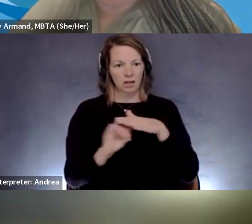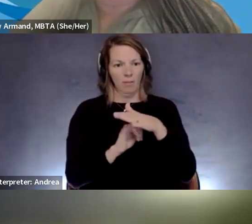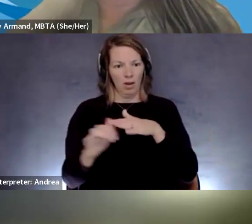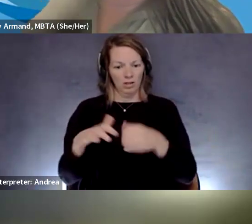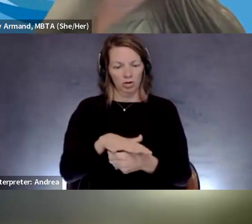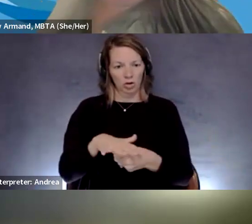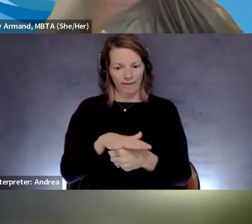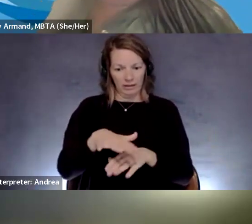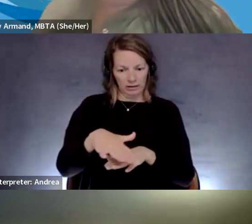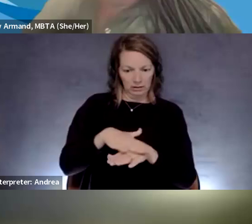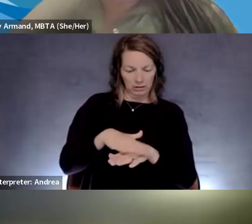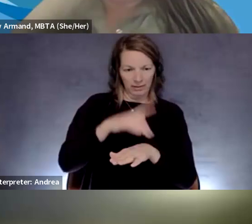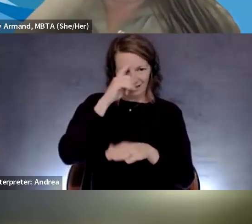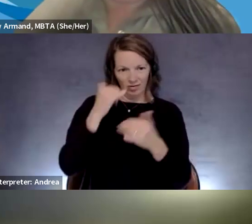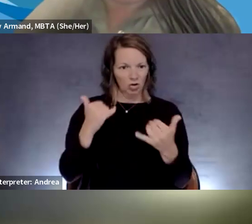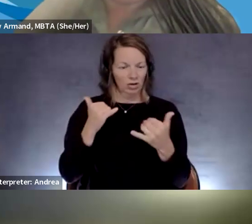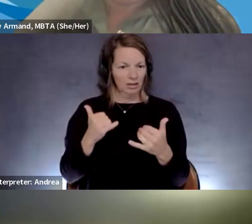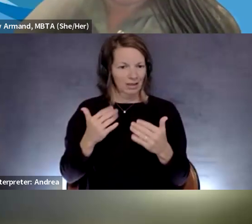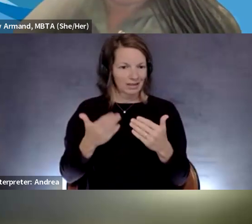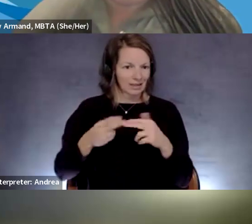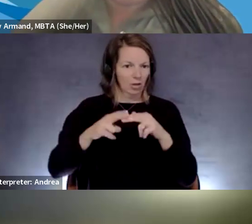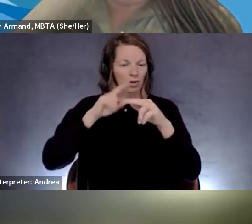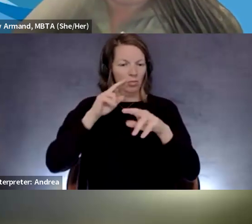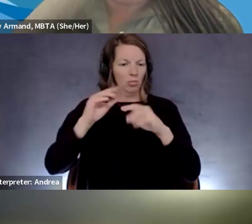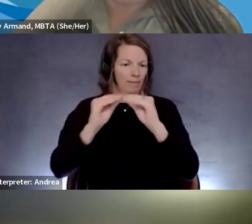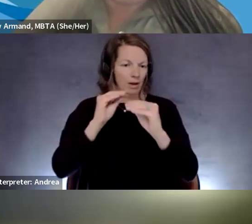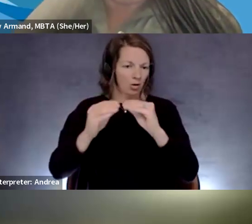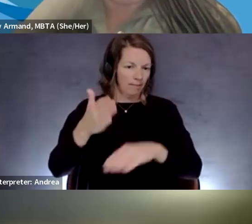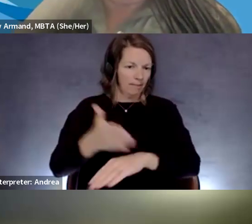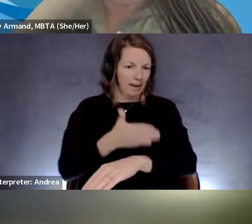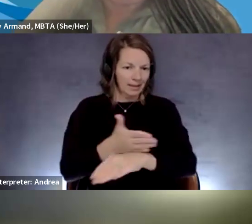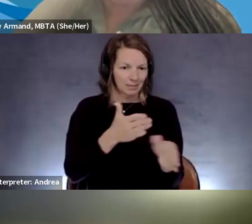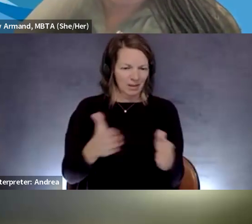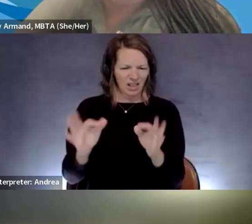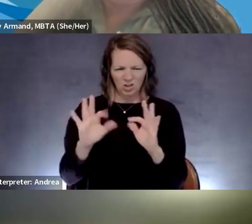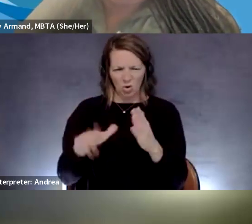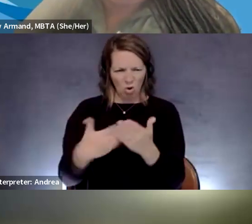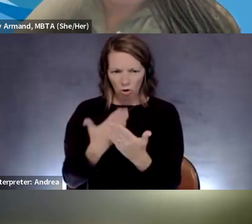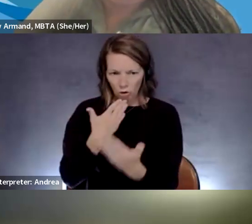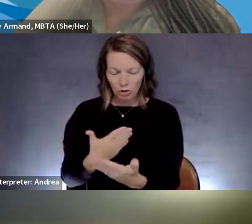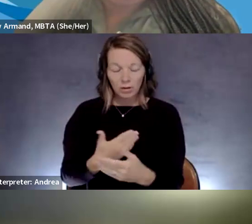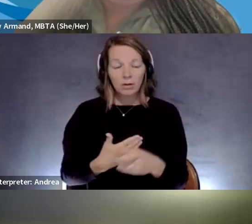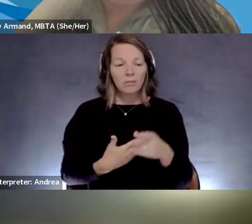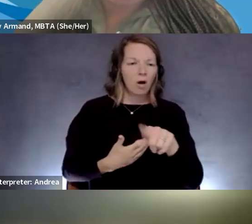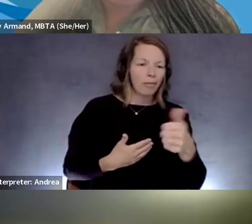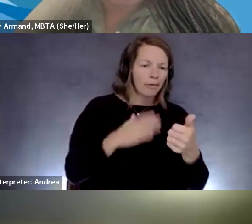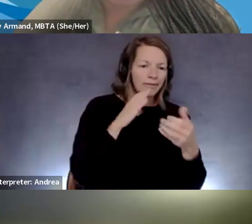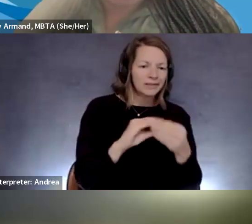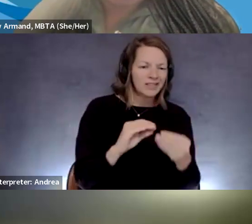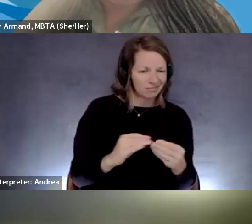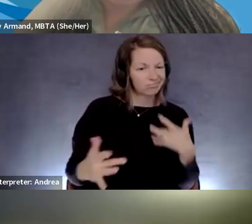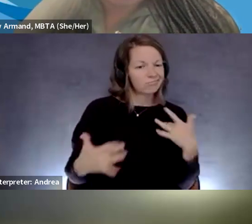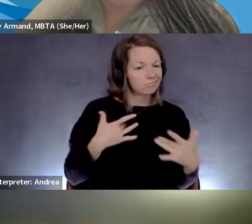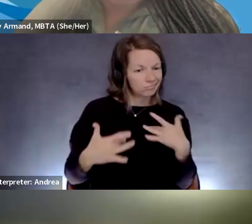current accelerated and repair and maintenance plans. So that's all good. But like other people have said, I have